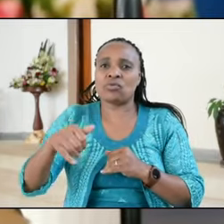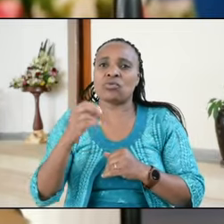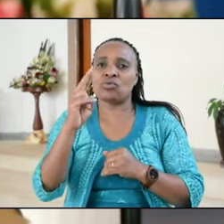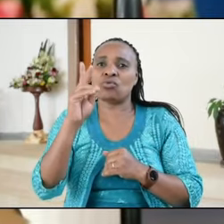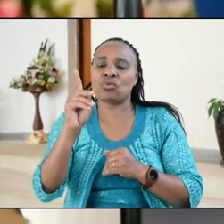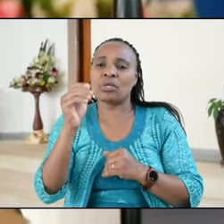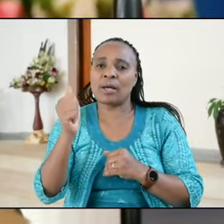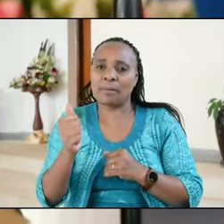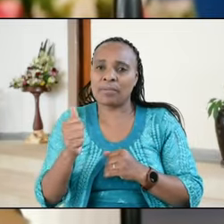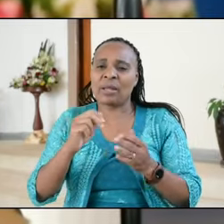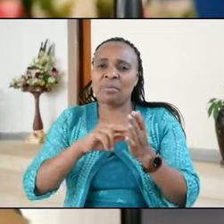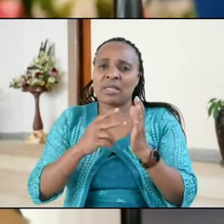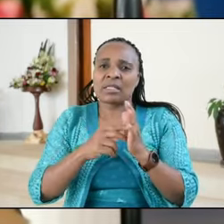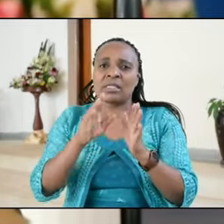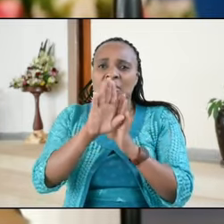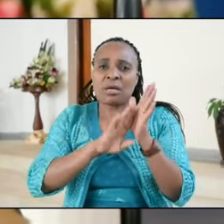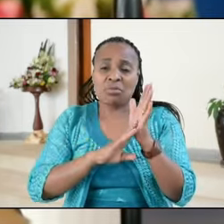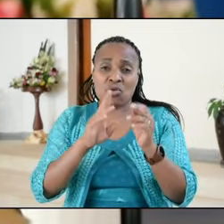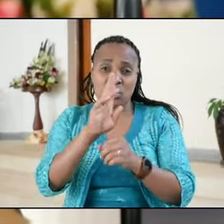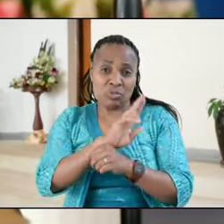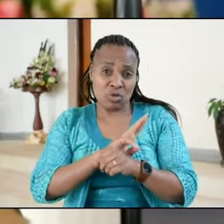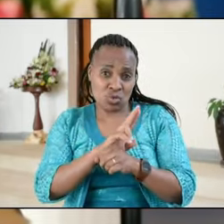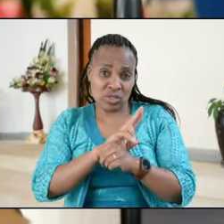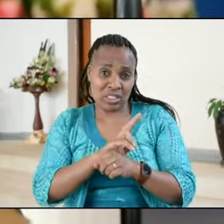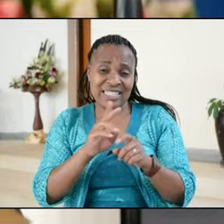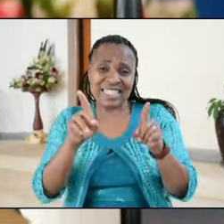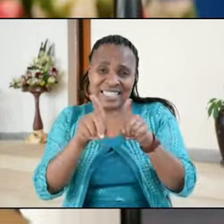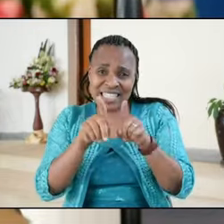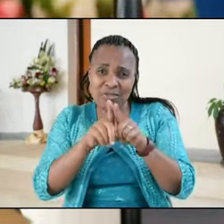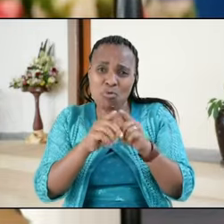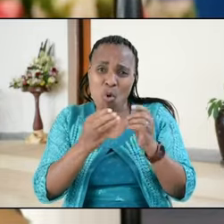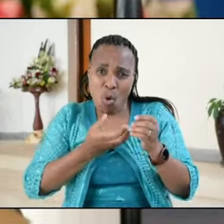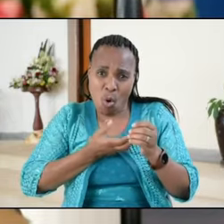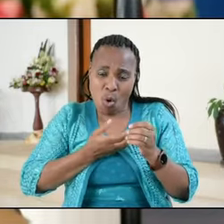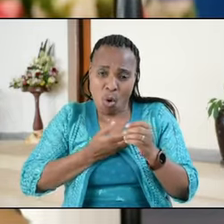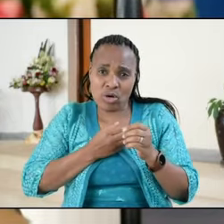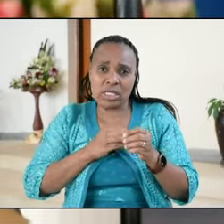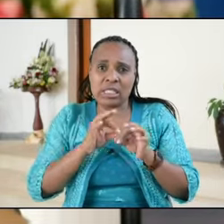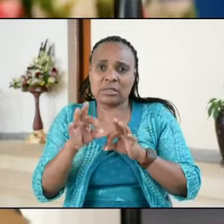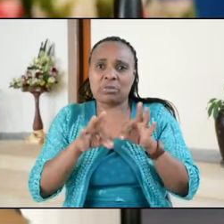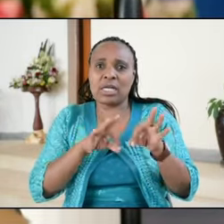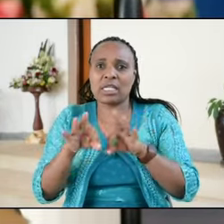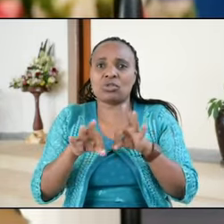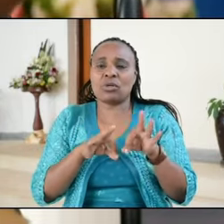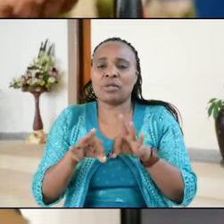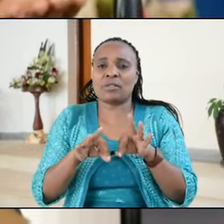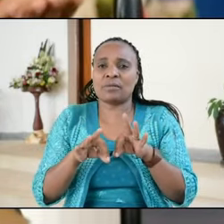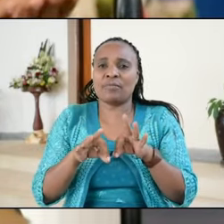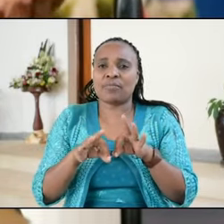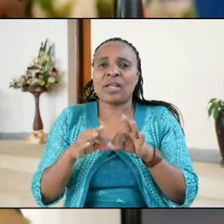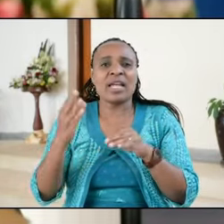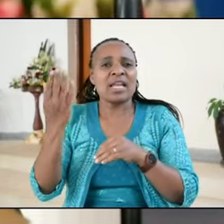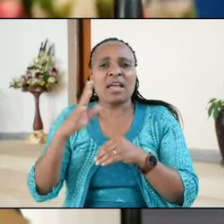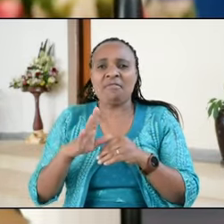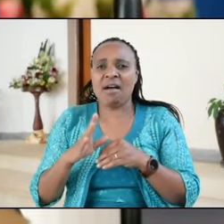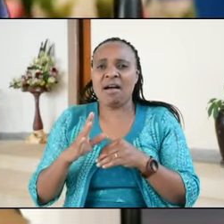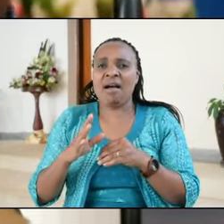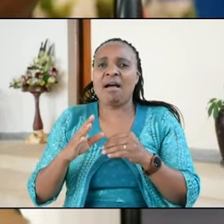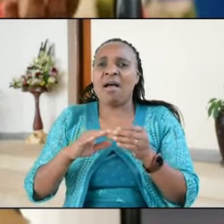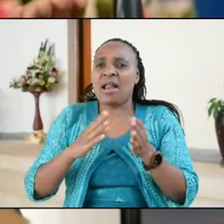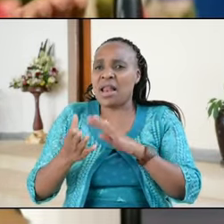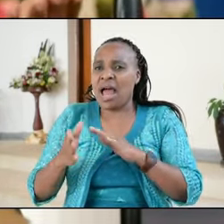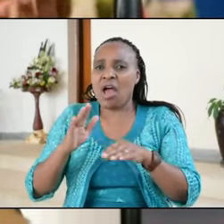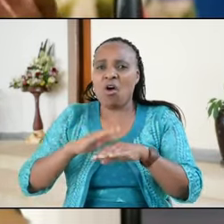the Bible should be used as its own expositor. Again, let us not rely on our traditions, let us not rely